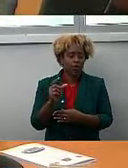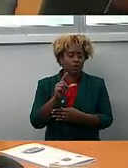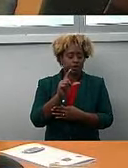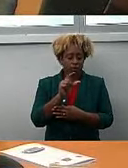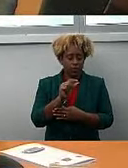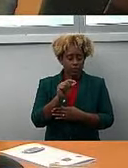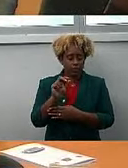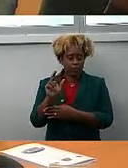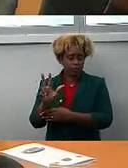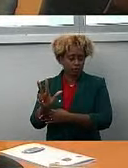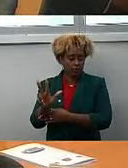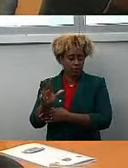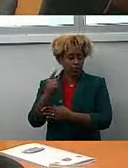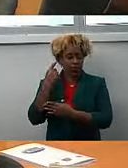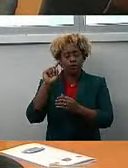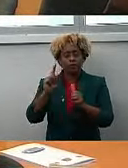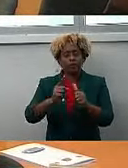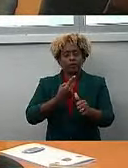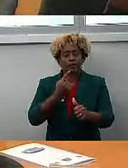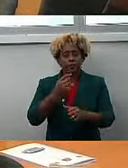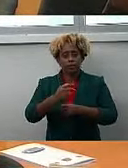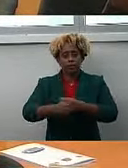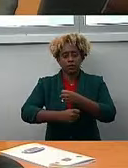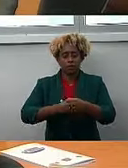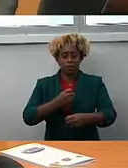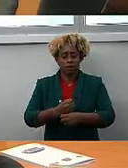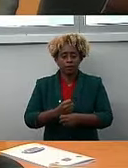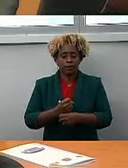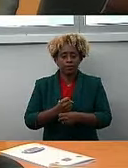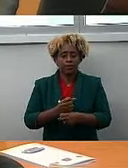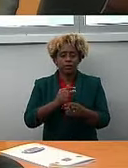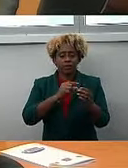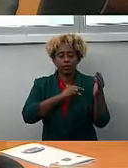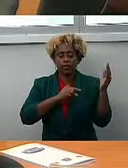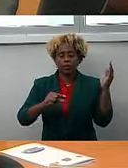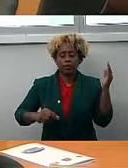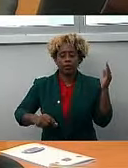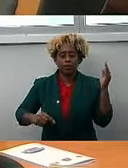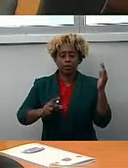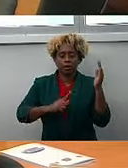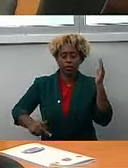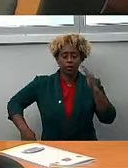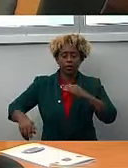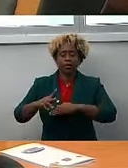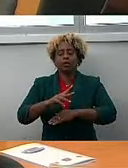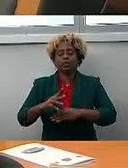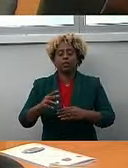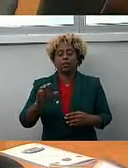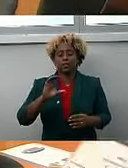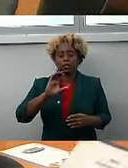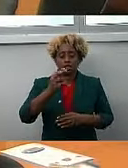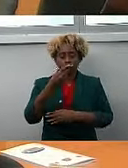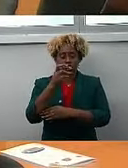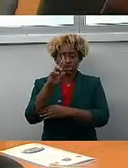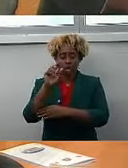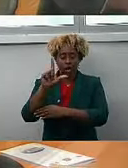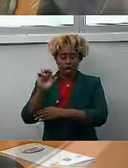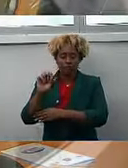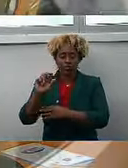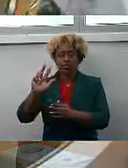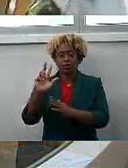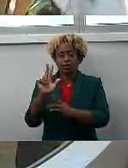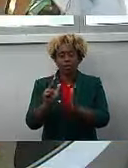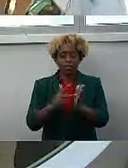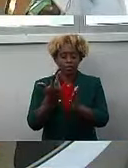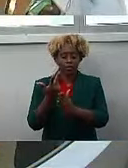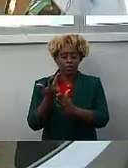2023 in the first year of the reign of His Majesty King Charles III. God save the Queen. Proclamation by